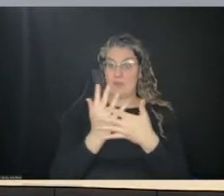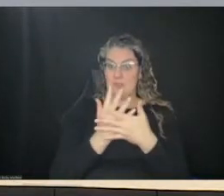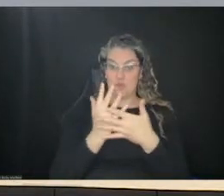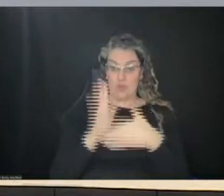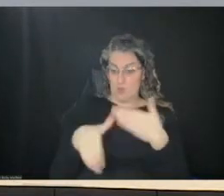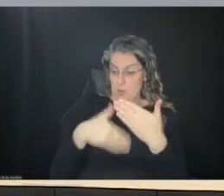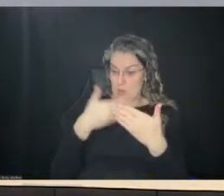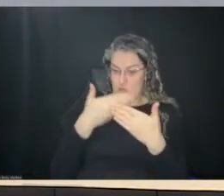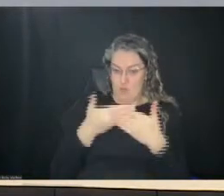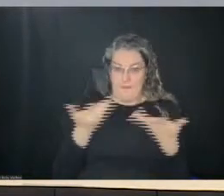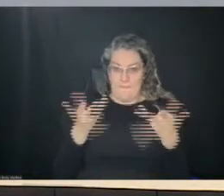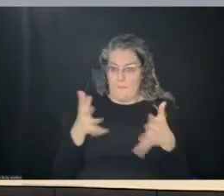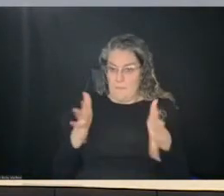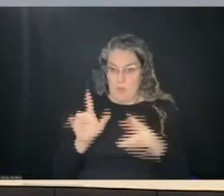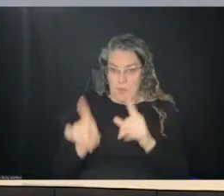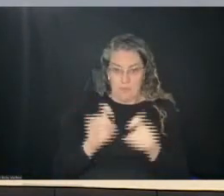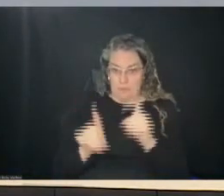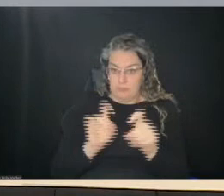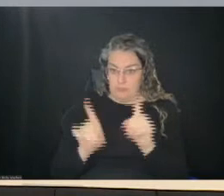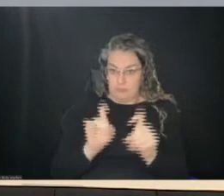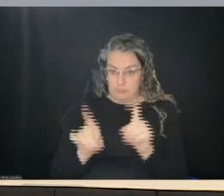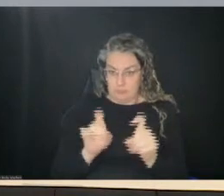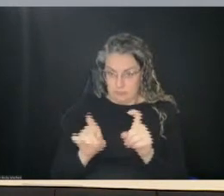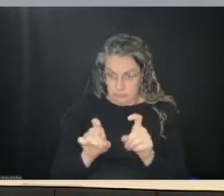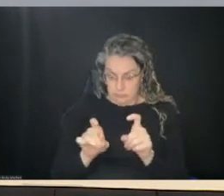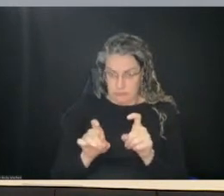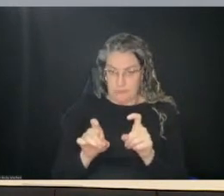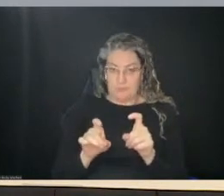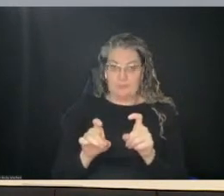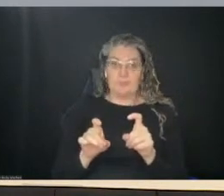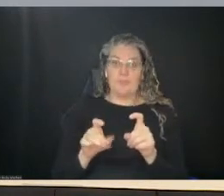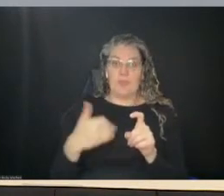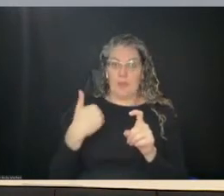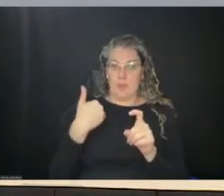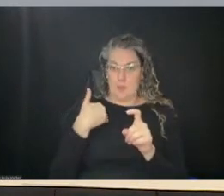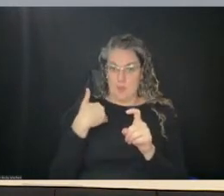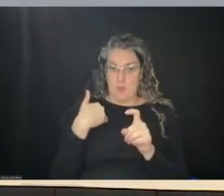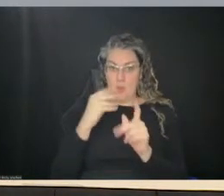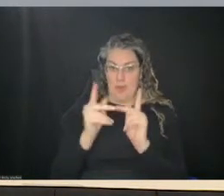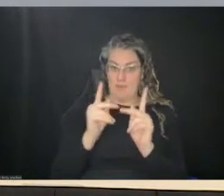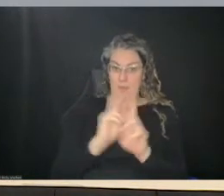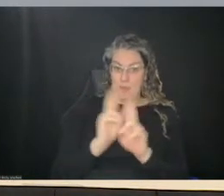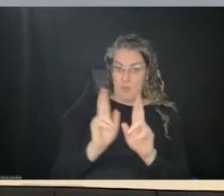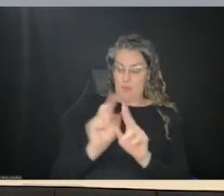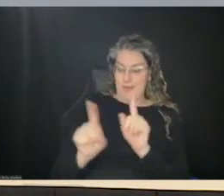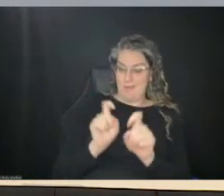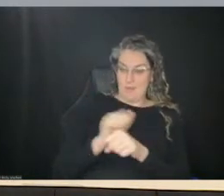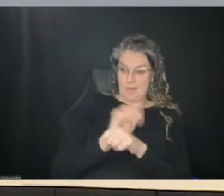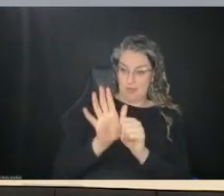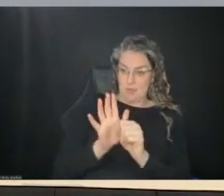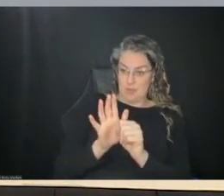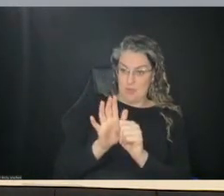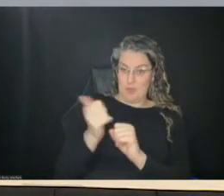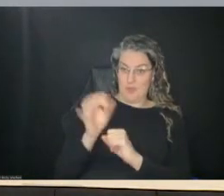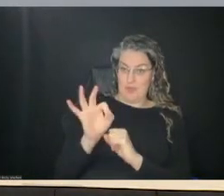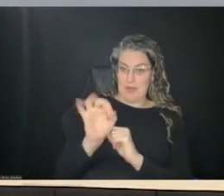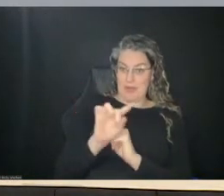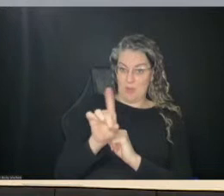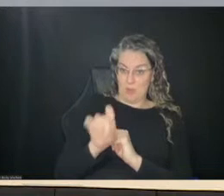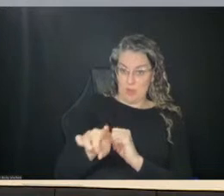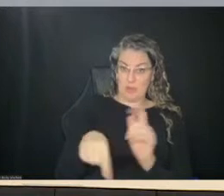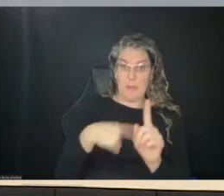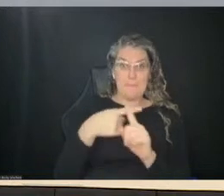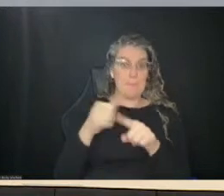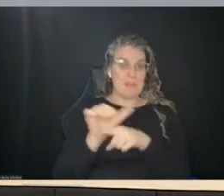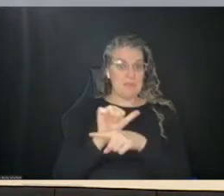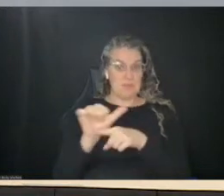are having a number of people who are screeners also making sure they have training so that